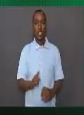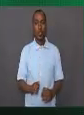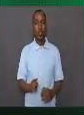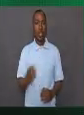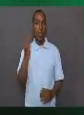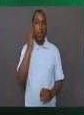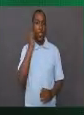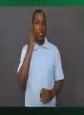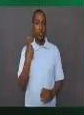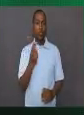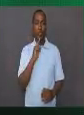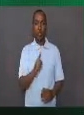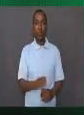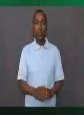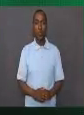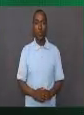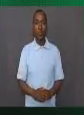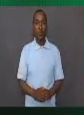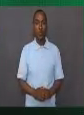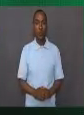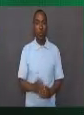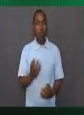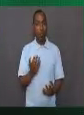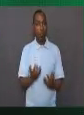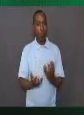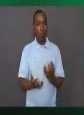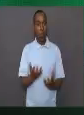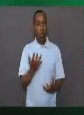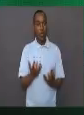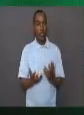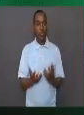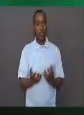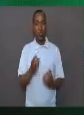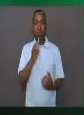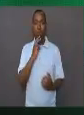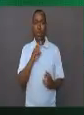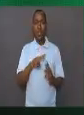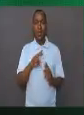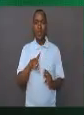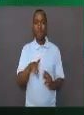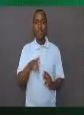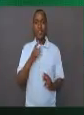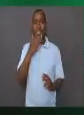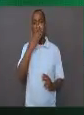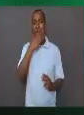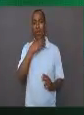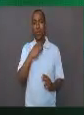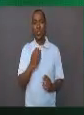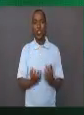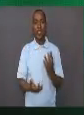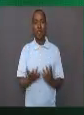home. It boils water at a high temperature to create